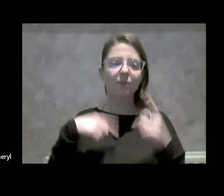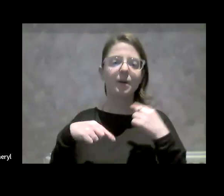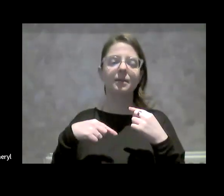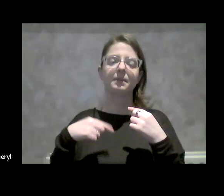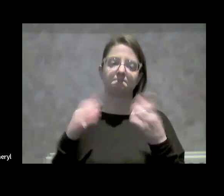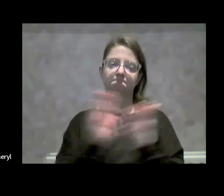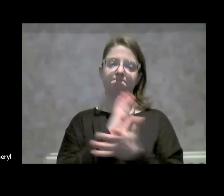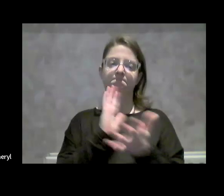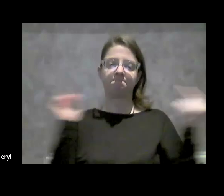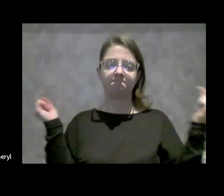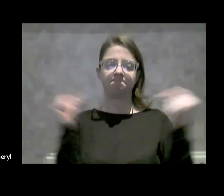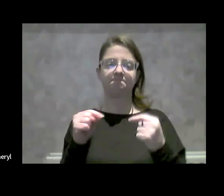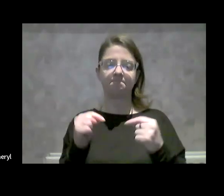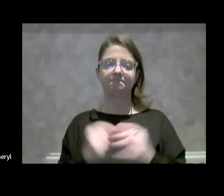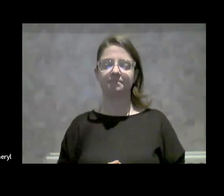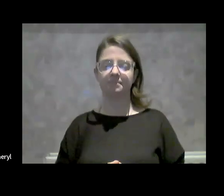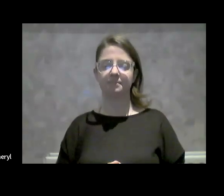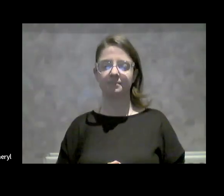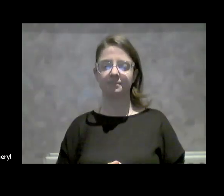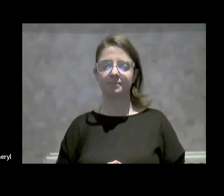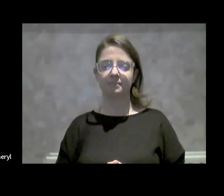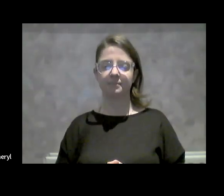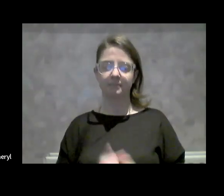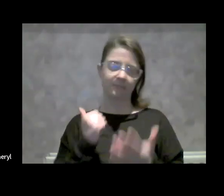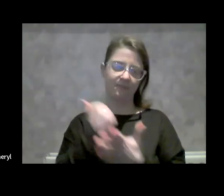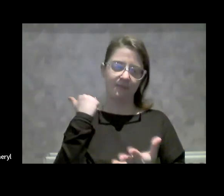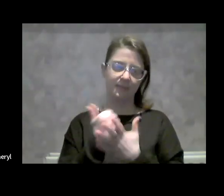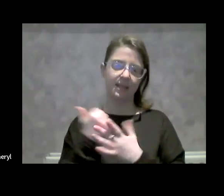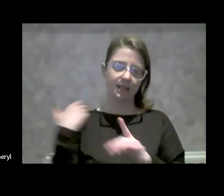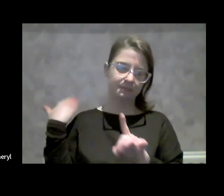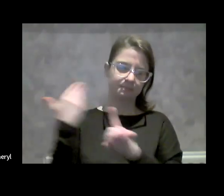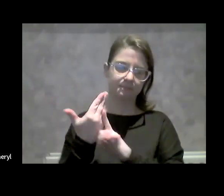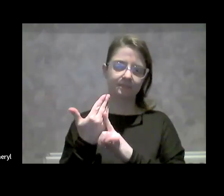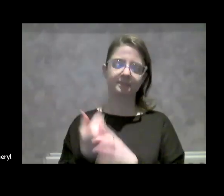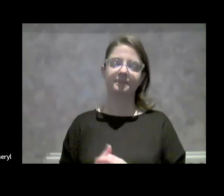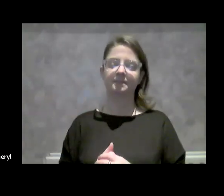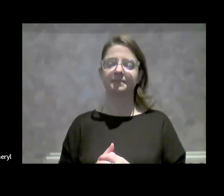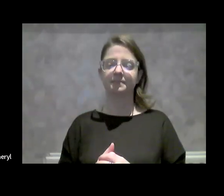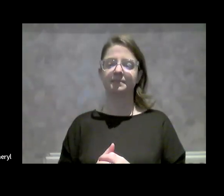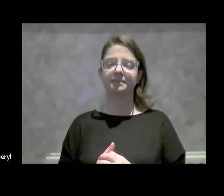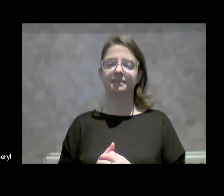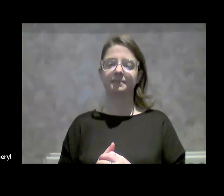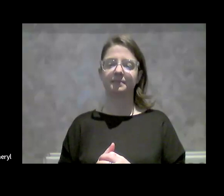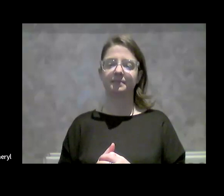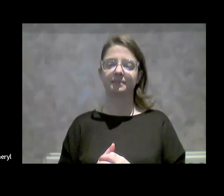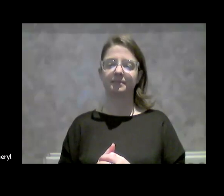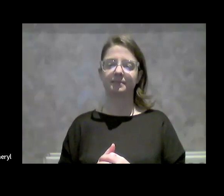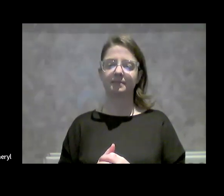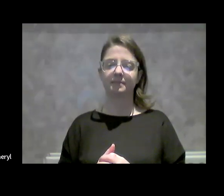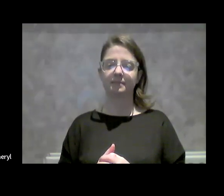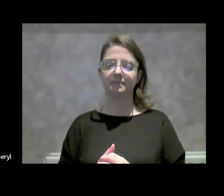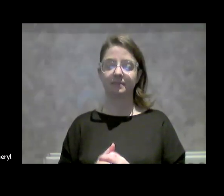Really pleased to be here with everyone. It's been fantastic hearing everyone's stuff so far. I'm